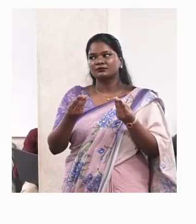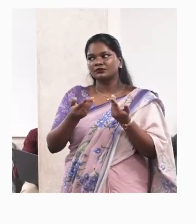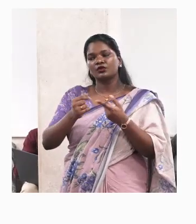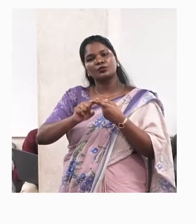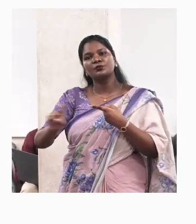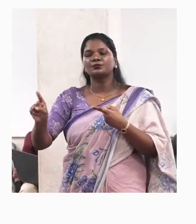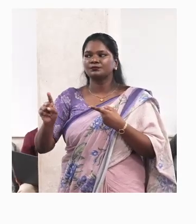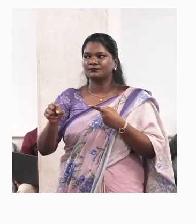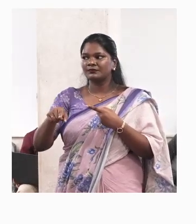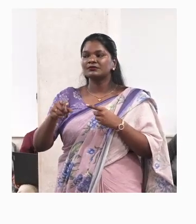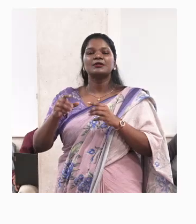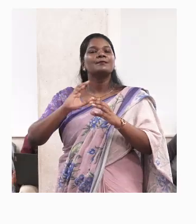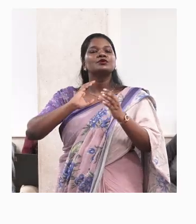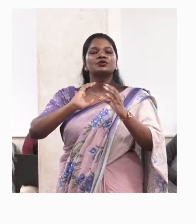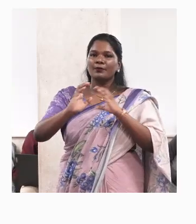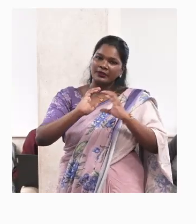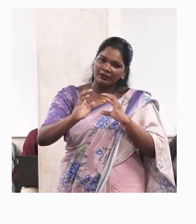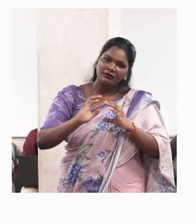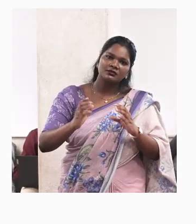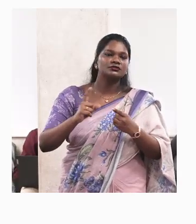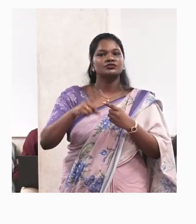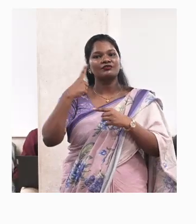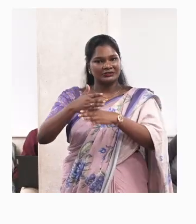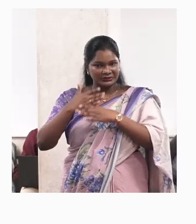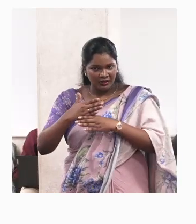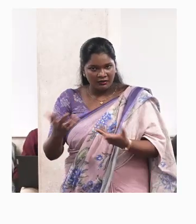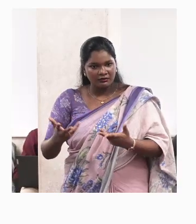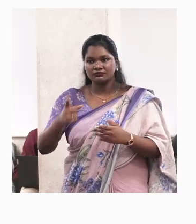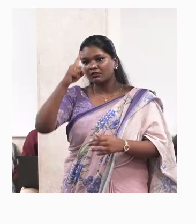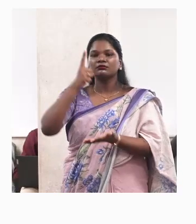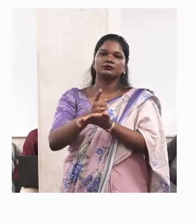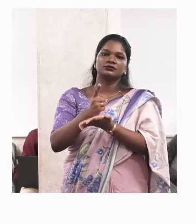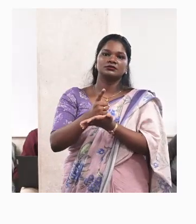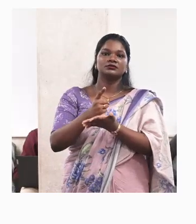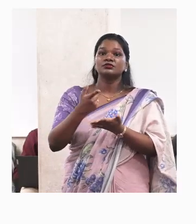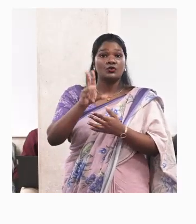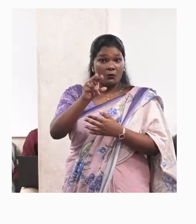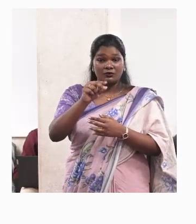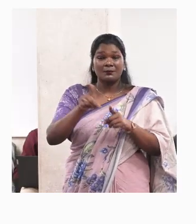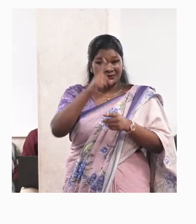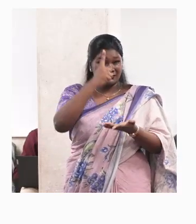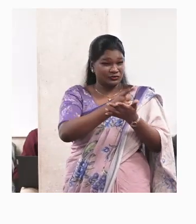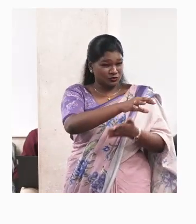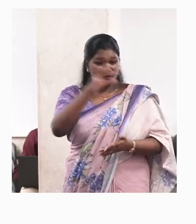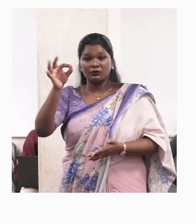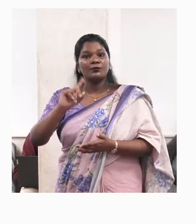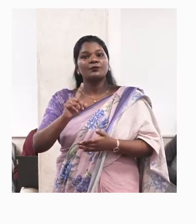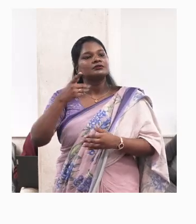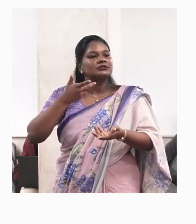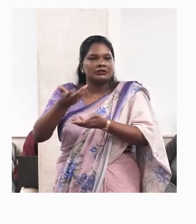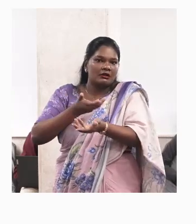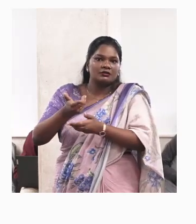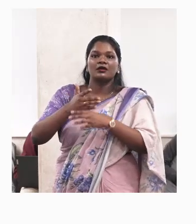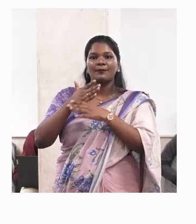true, communicating, sharing the decision, not just taking the decision and doing it,